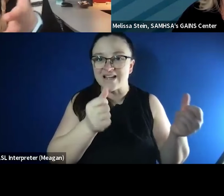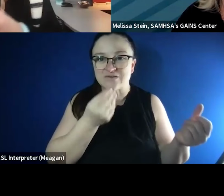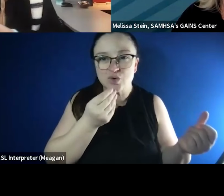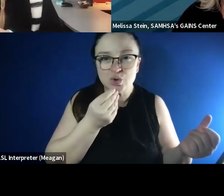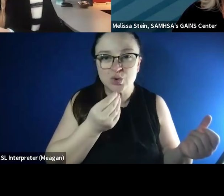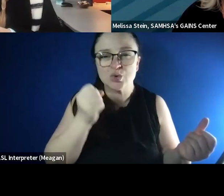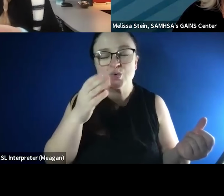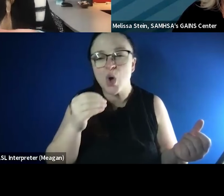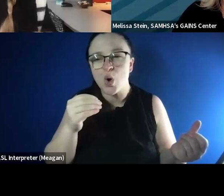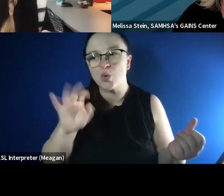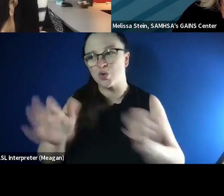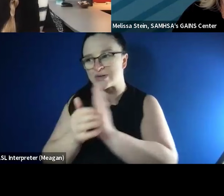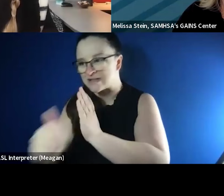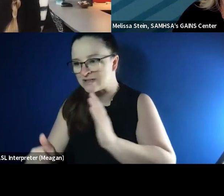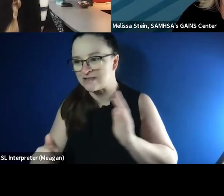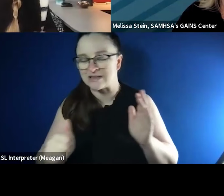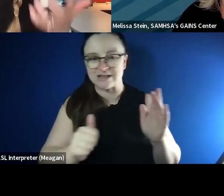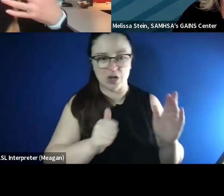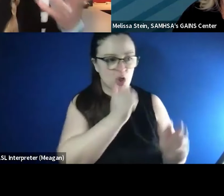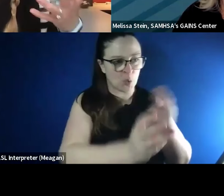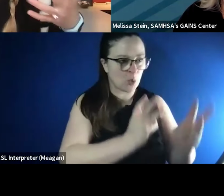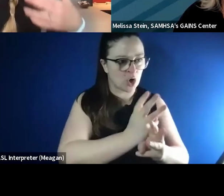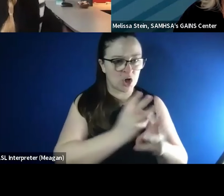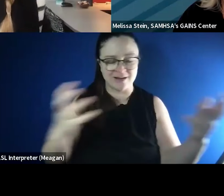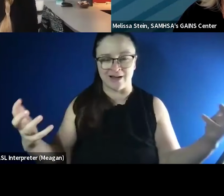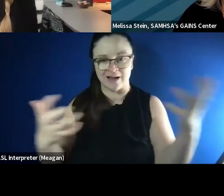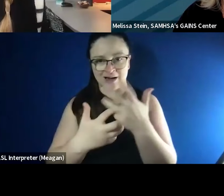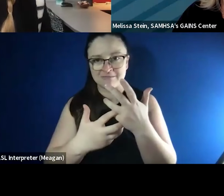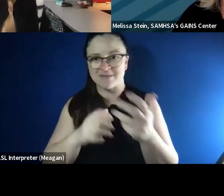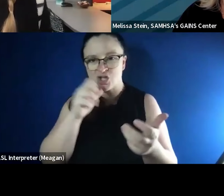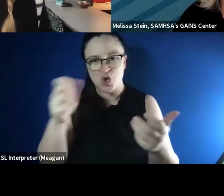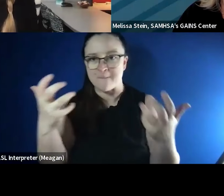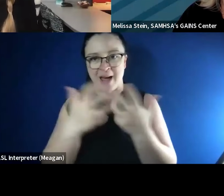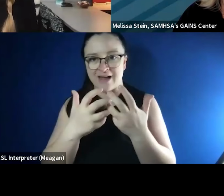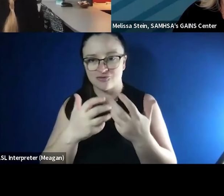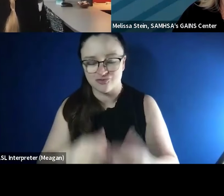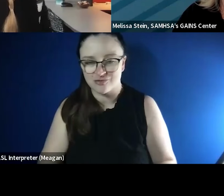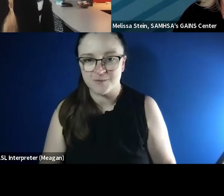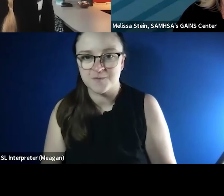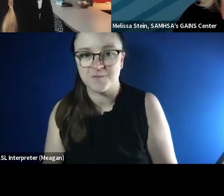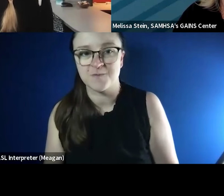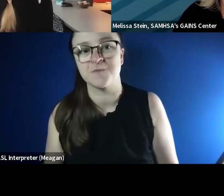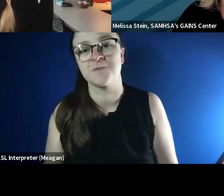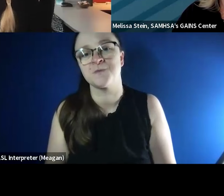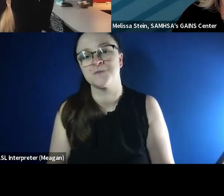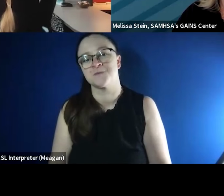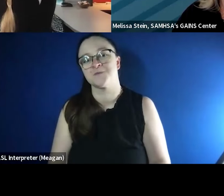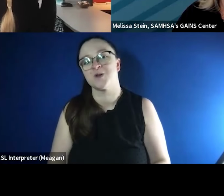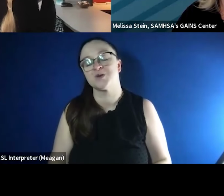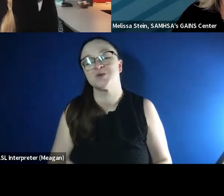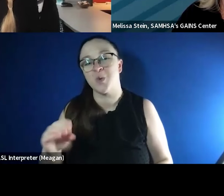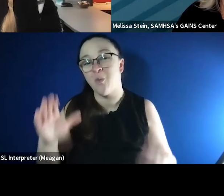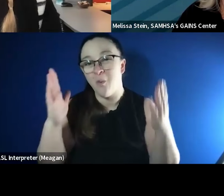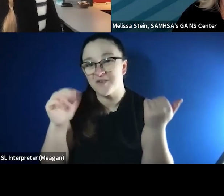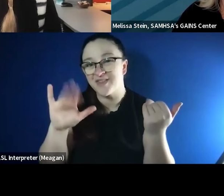of mismatch between the individual's talent and the need of the community. So I'm hopeful that that kind of answers